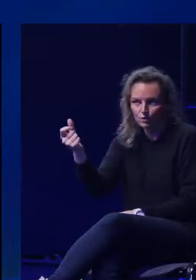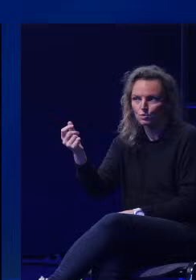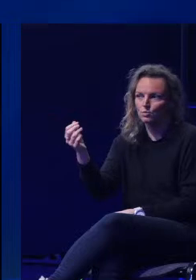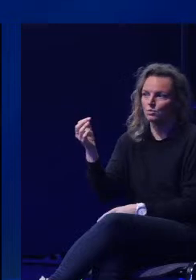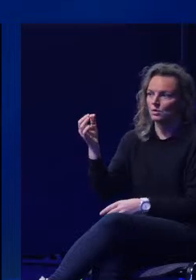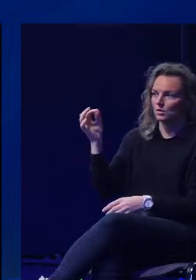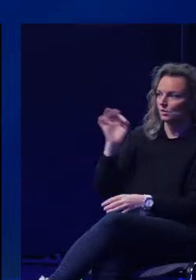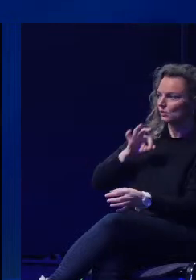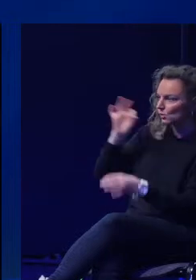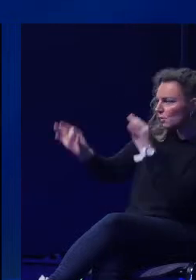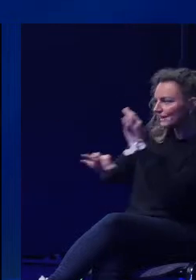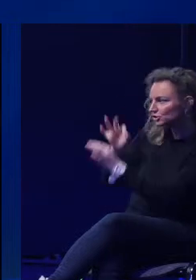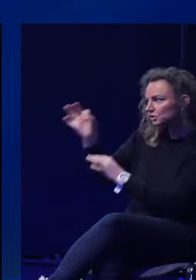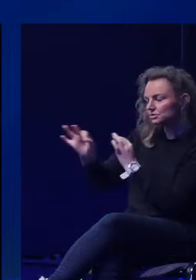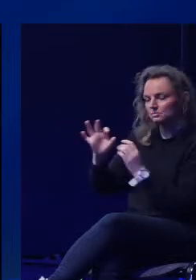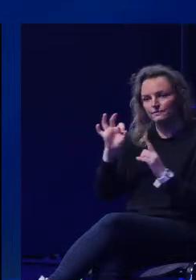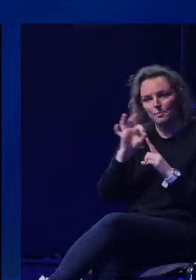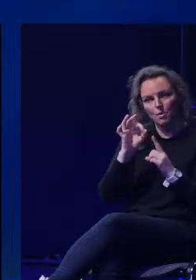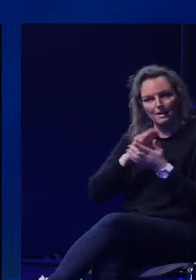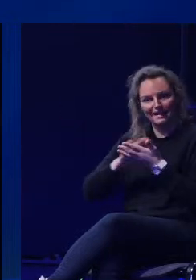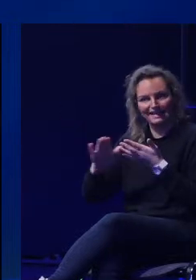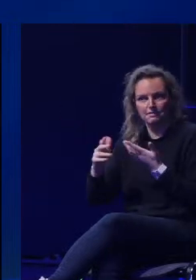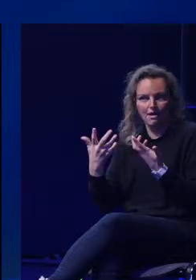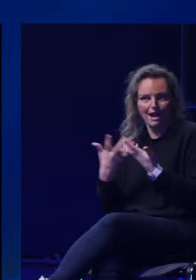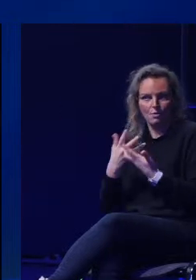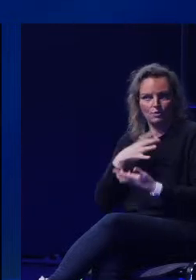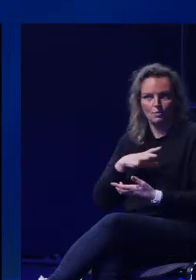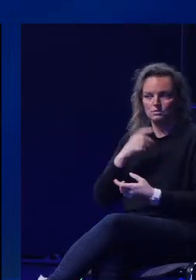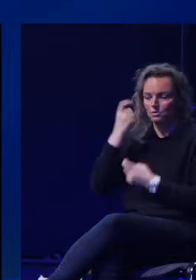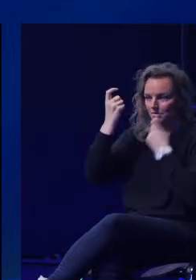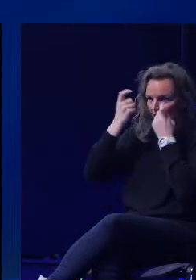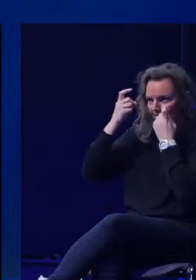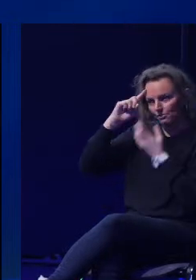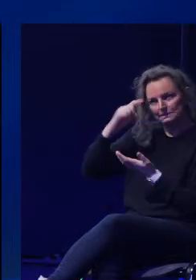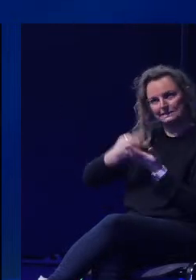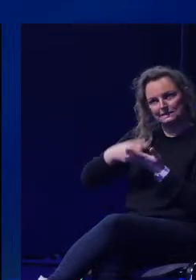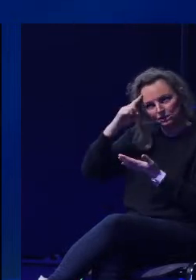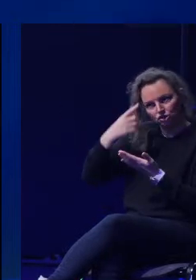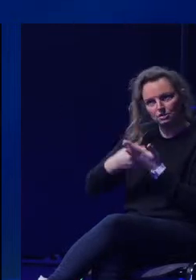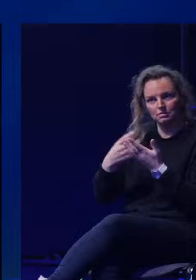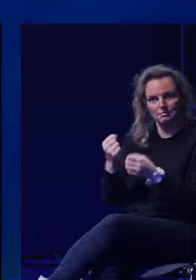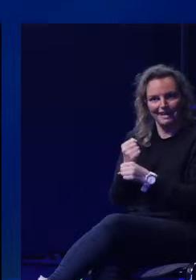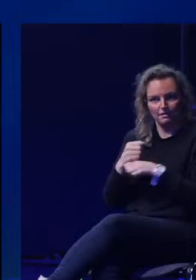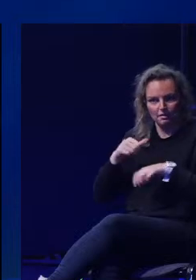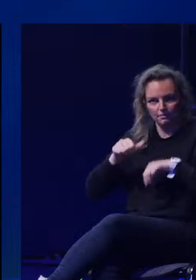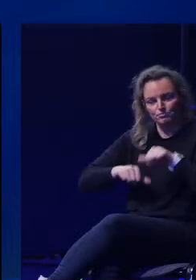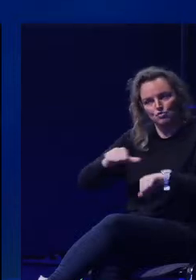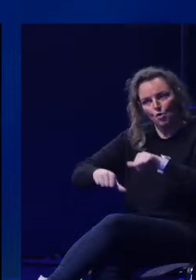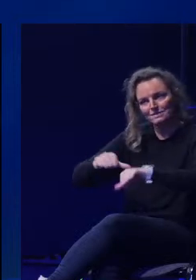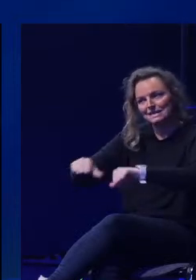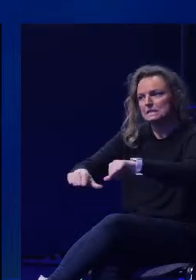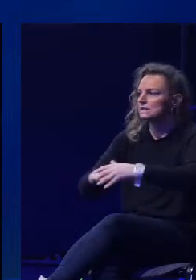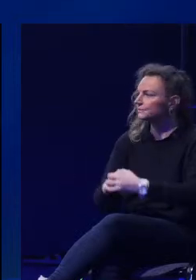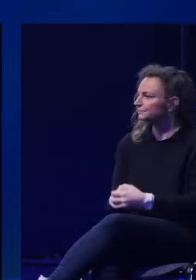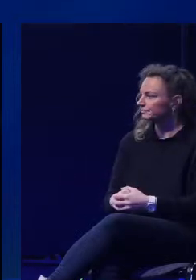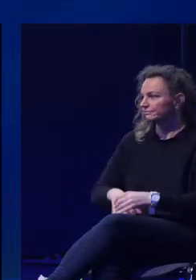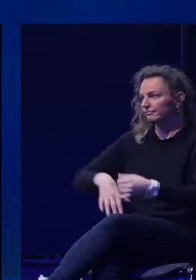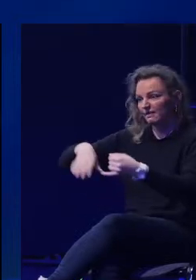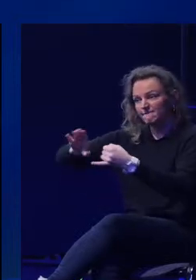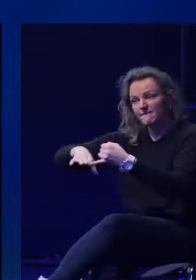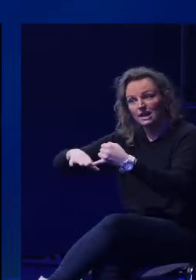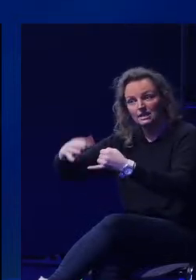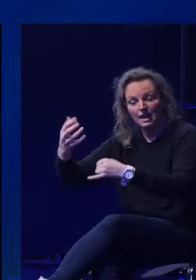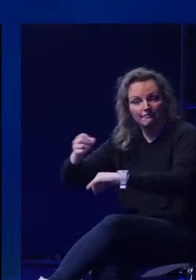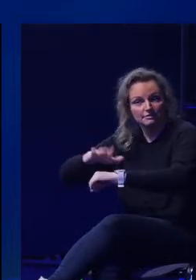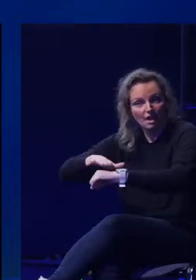about how you might want to think about decision-making process. And then finally, if there's time